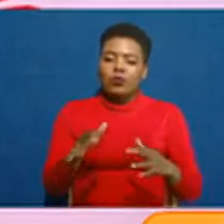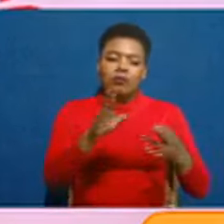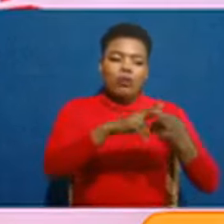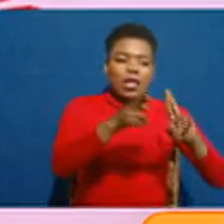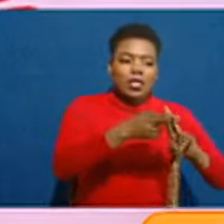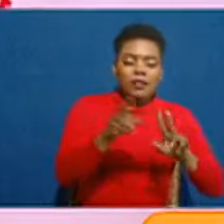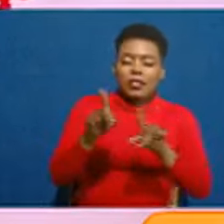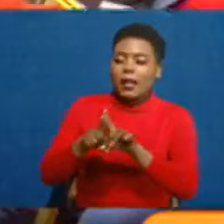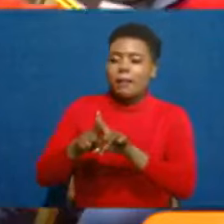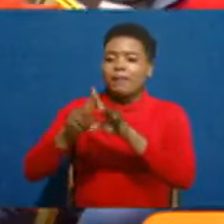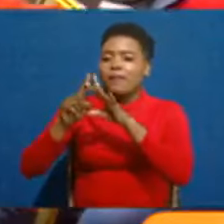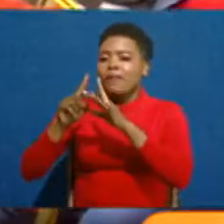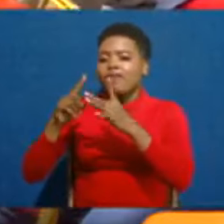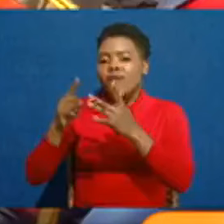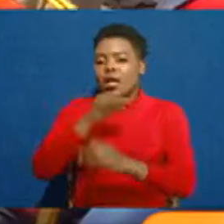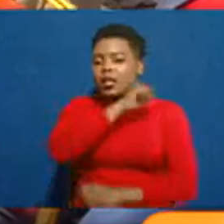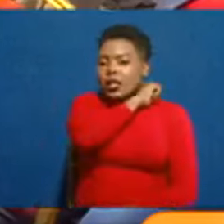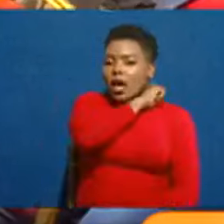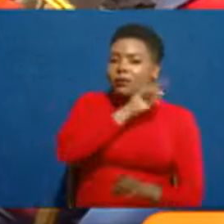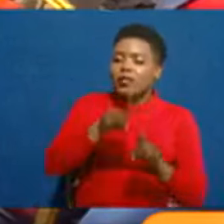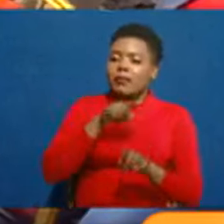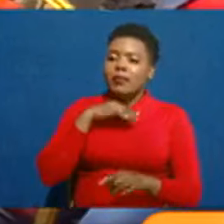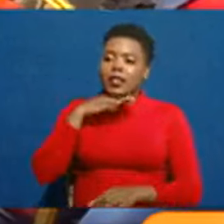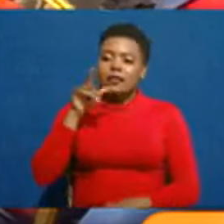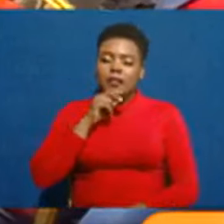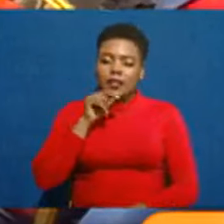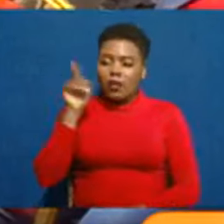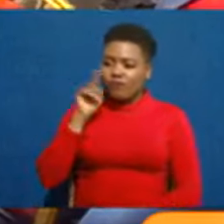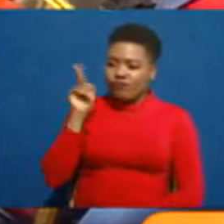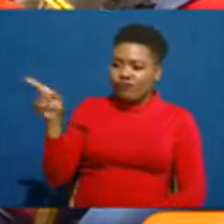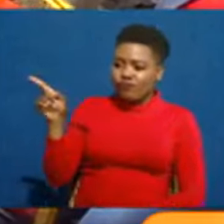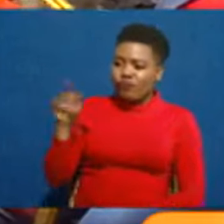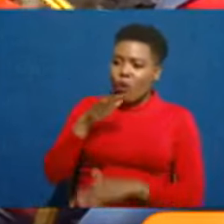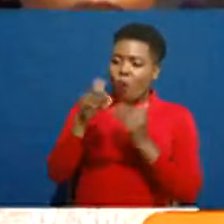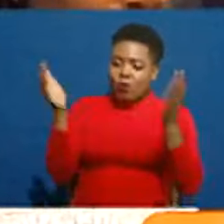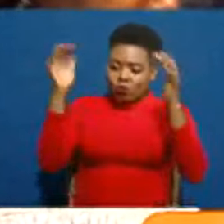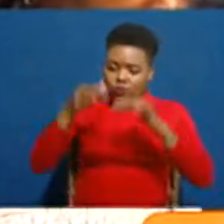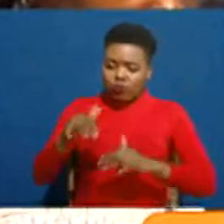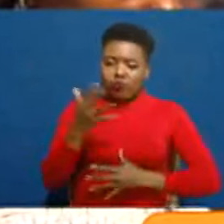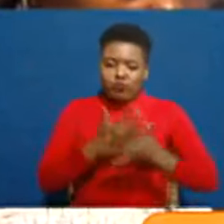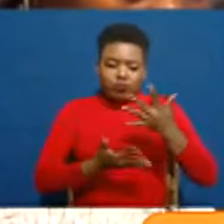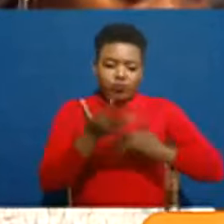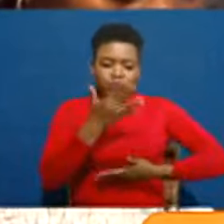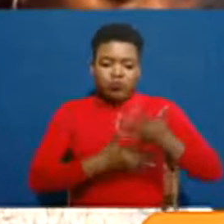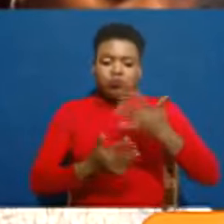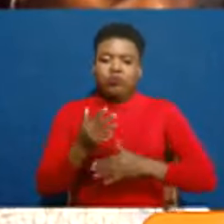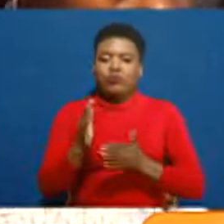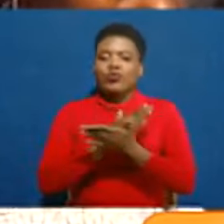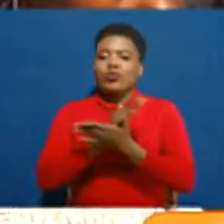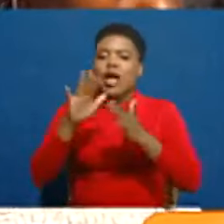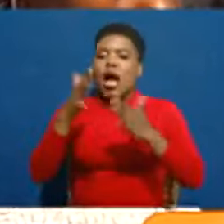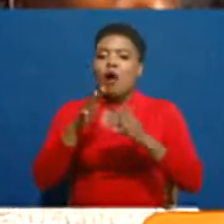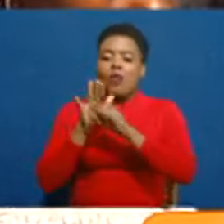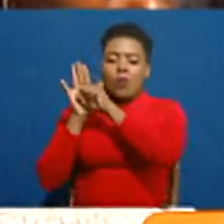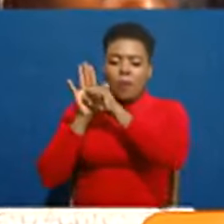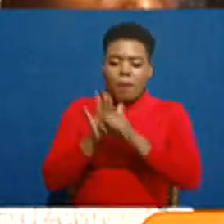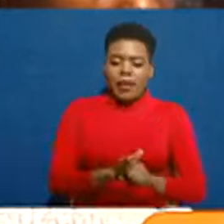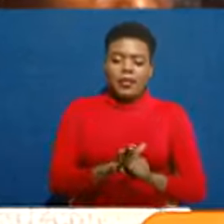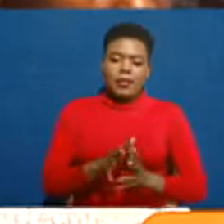kidnapped. These are the loved ones who dared to raise their voices against an oppressive regime, their